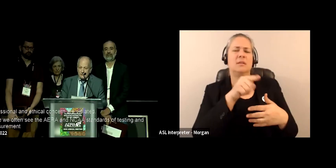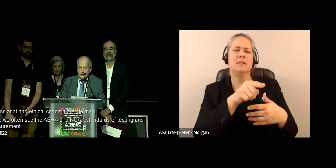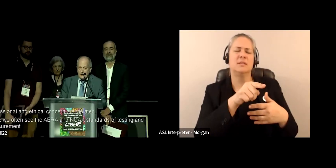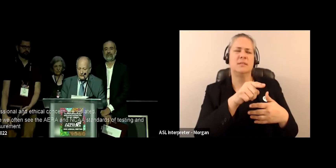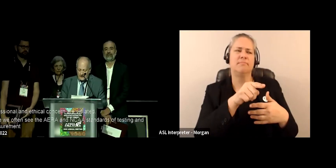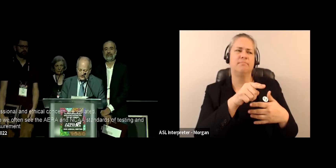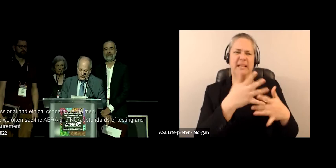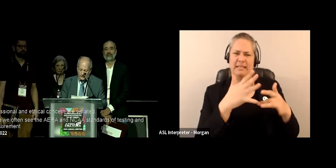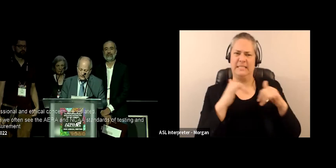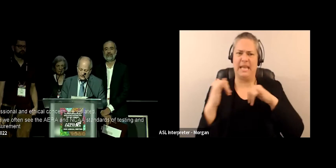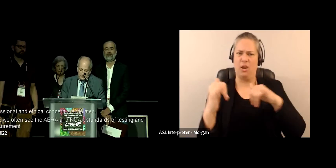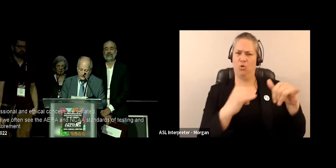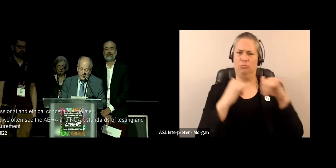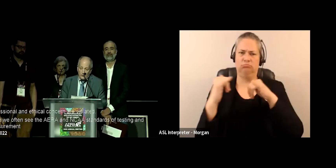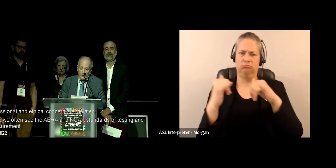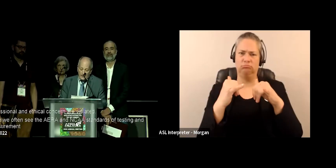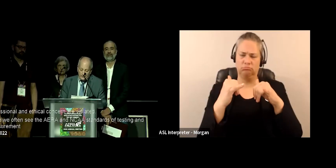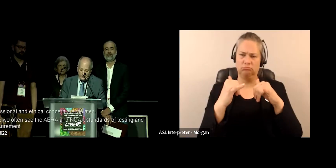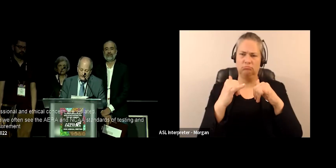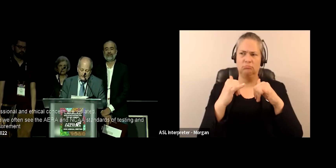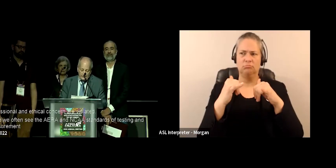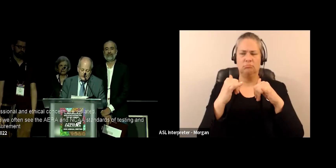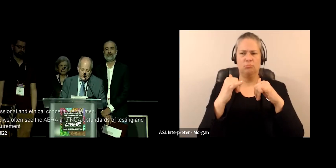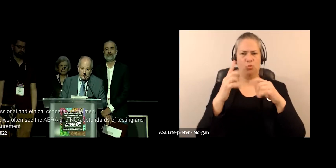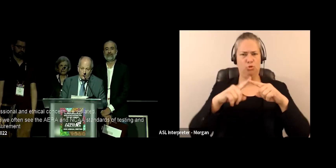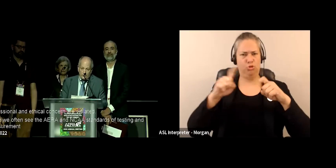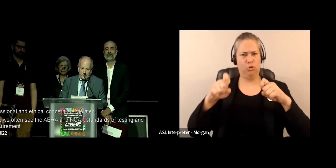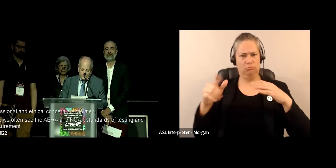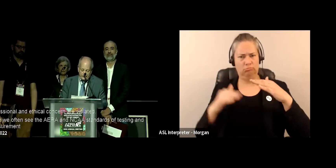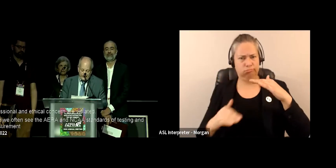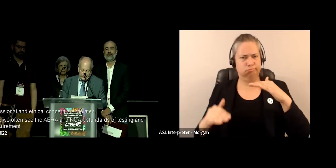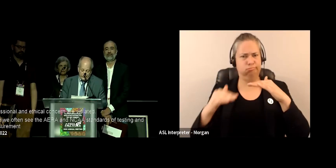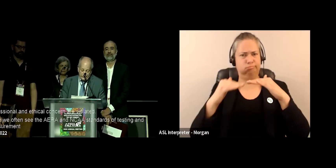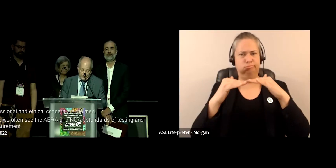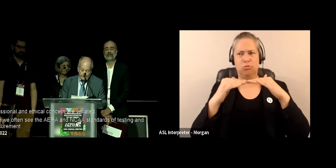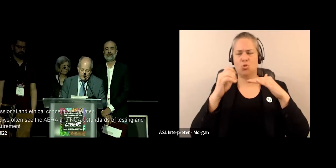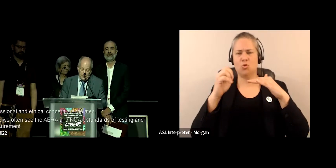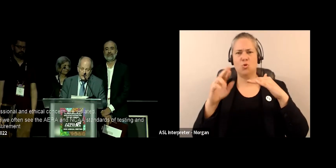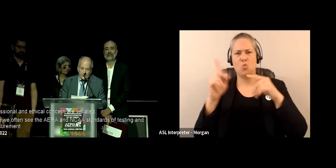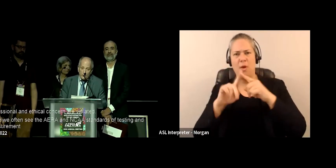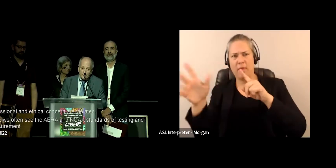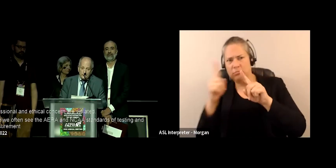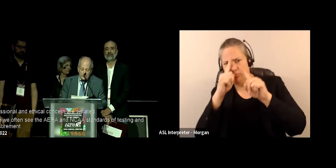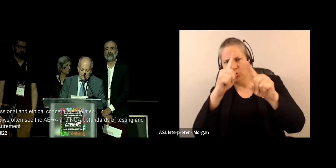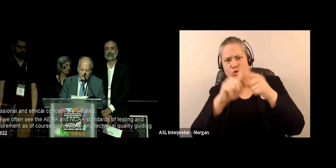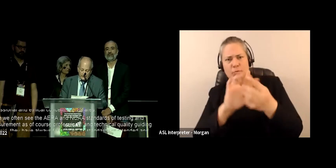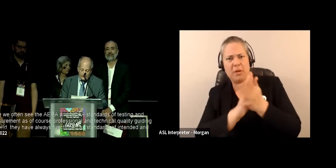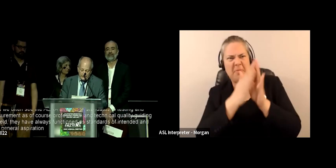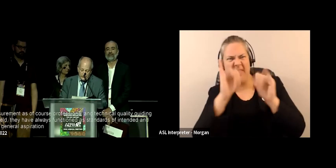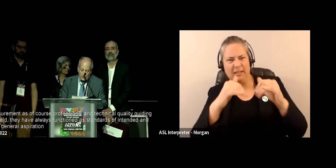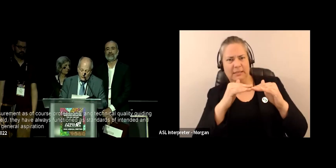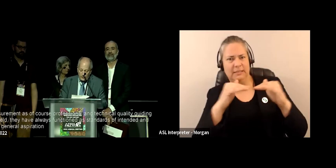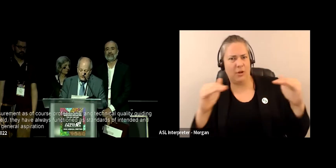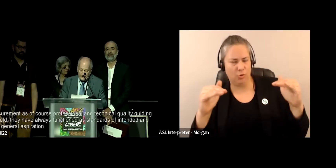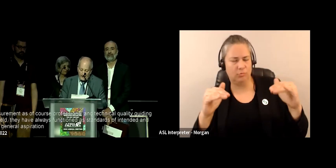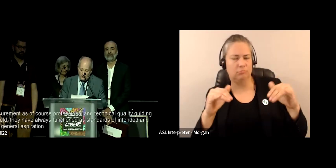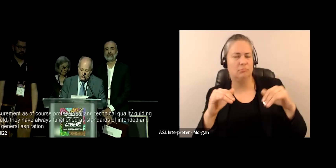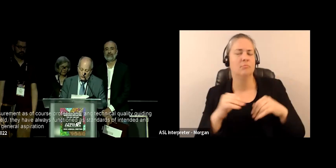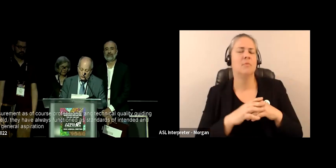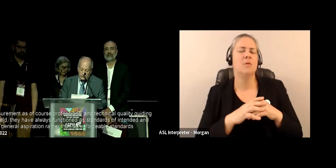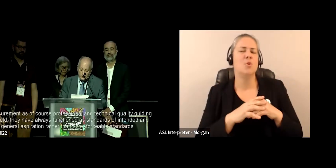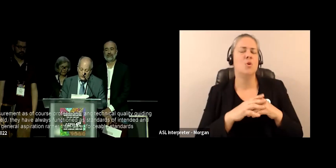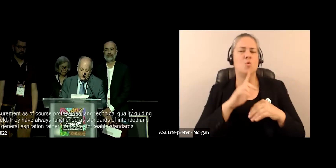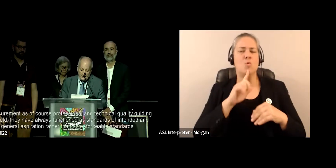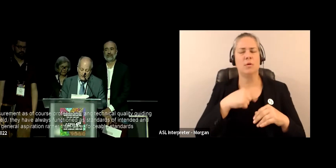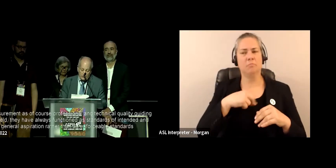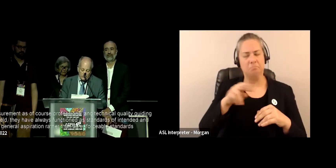and even general aspiration, rather than as enforceable standards. In the broad scheme of things, we hope that our